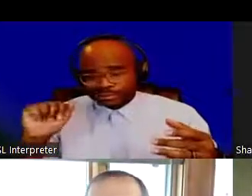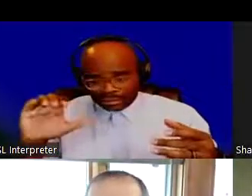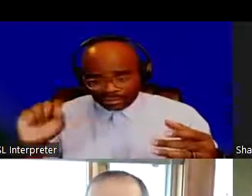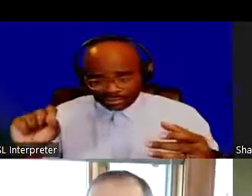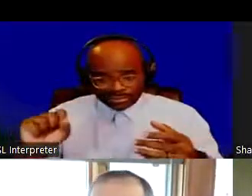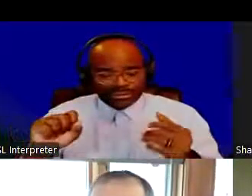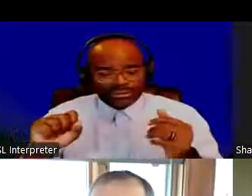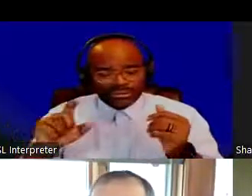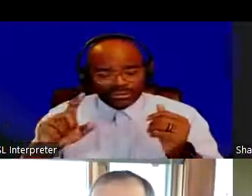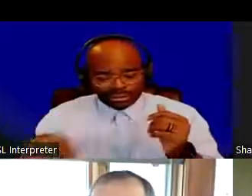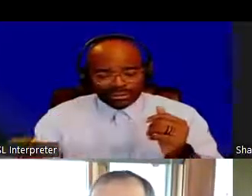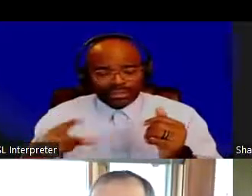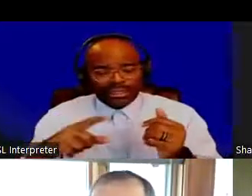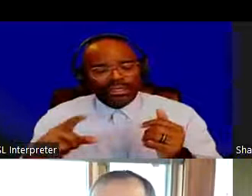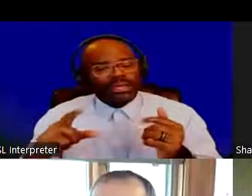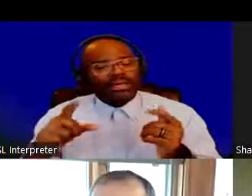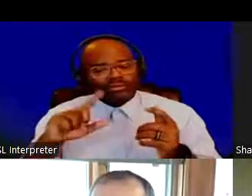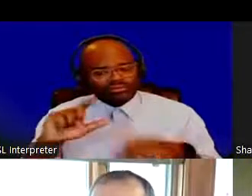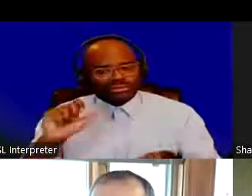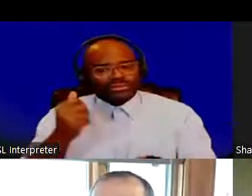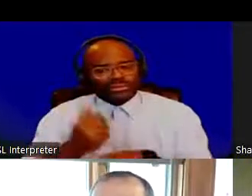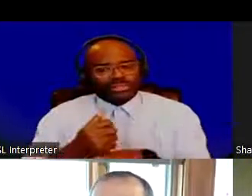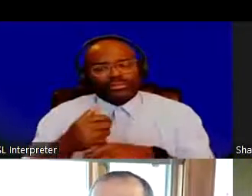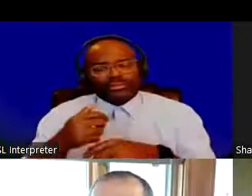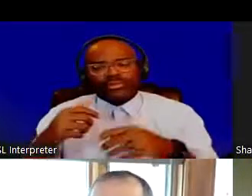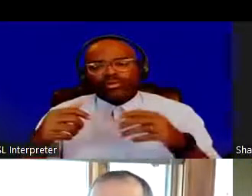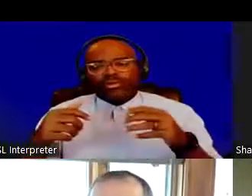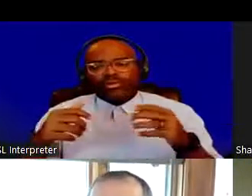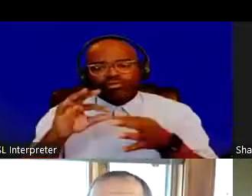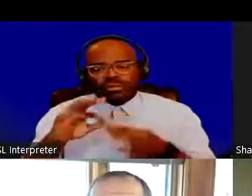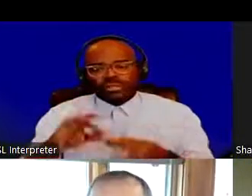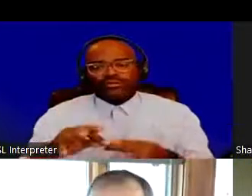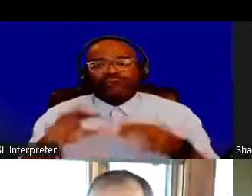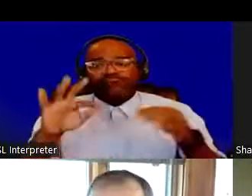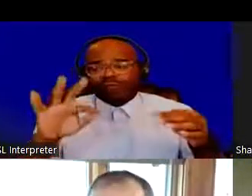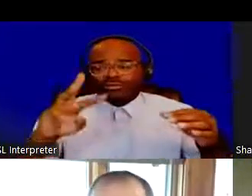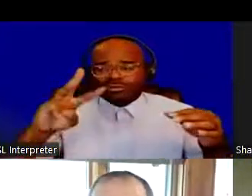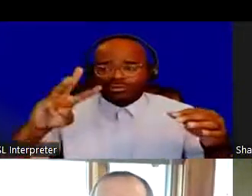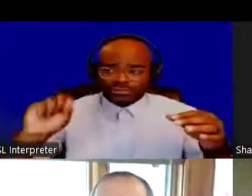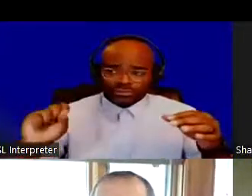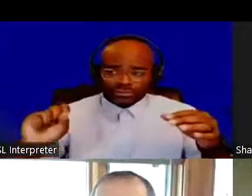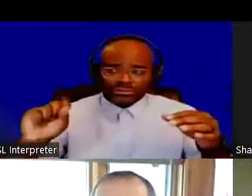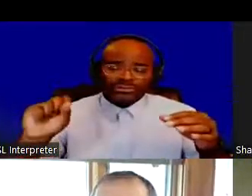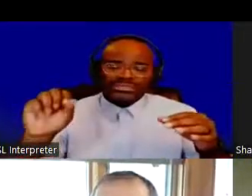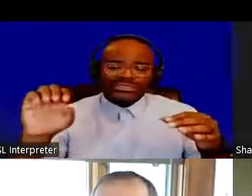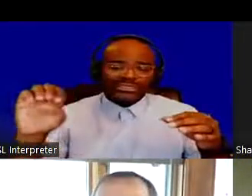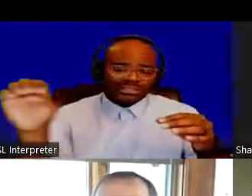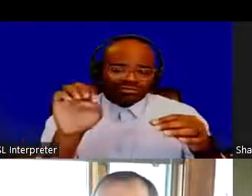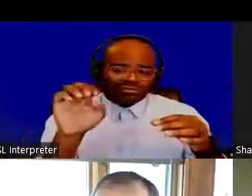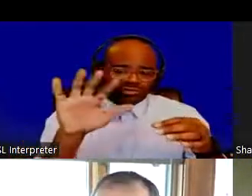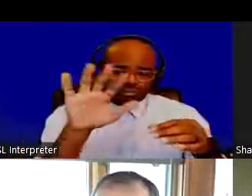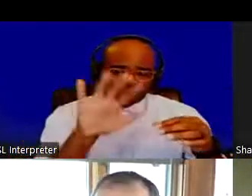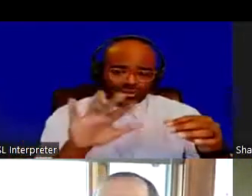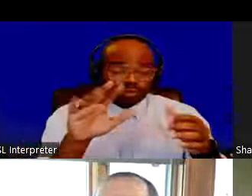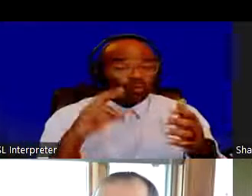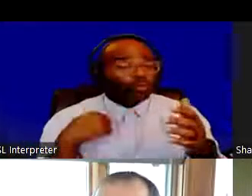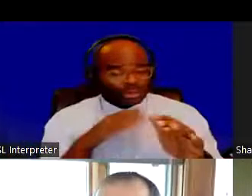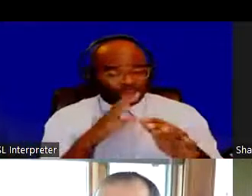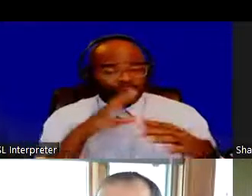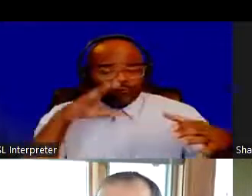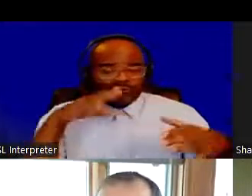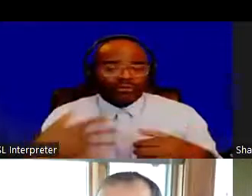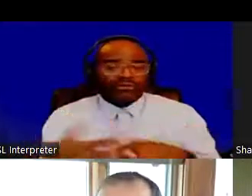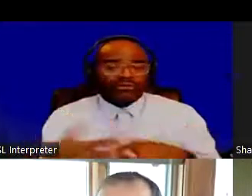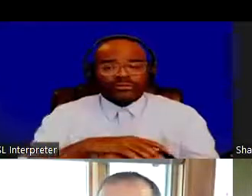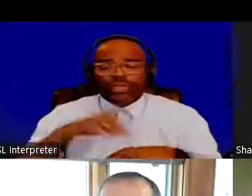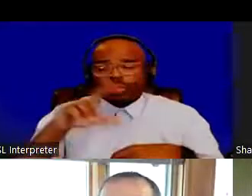up along the boundaries of the Forest Service eastern region. So we cover primarily a